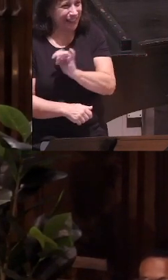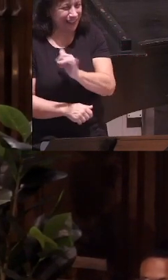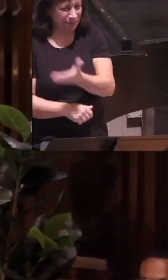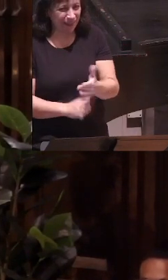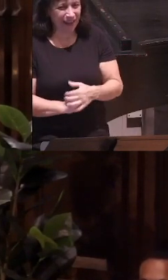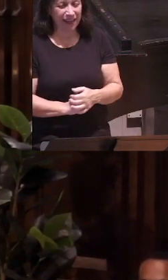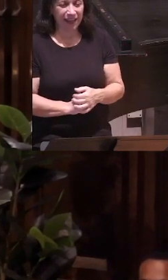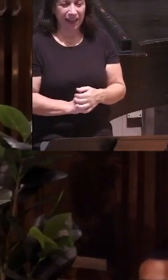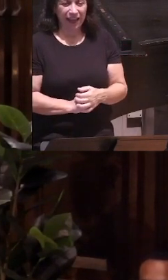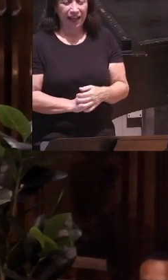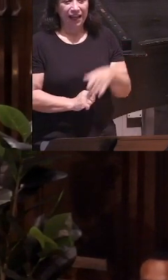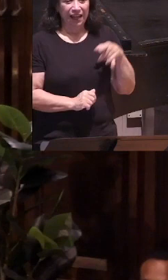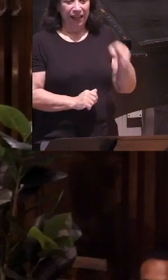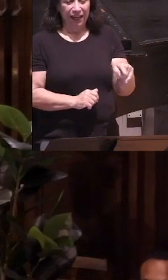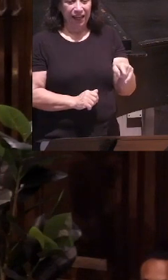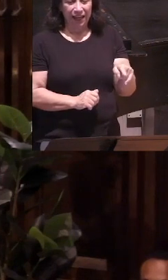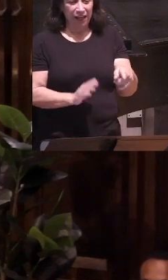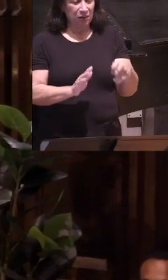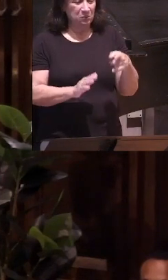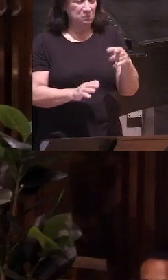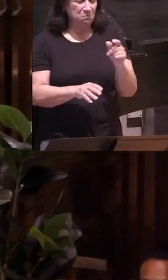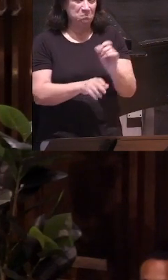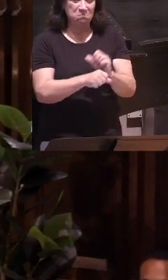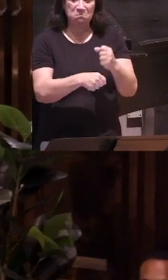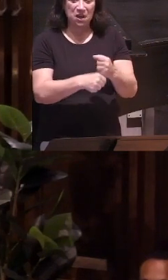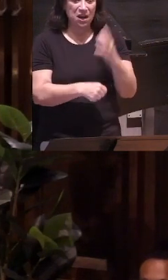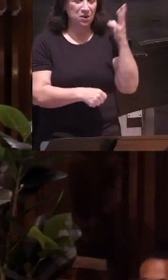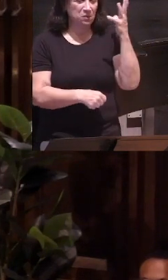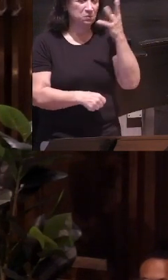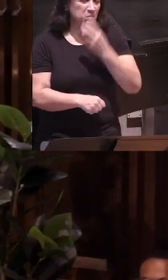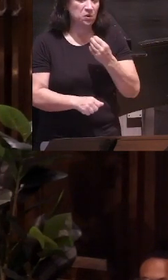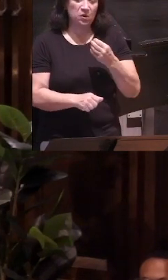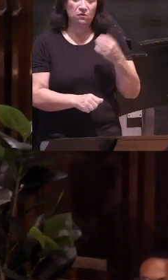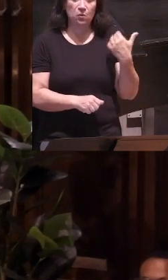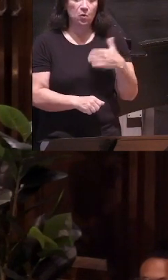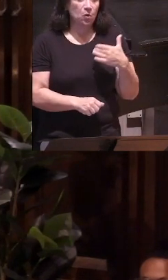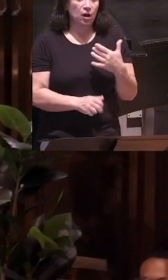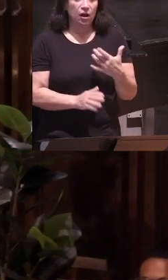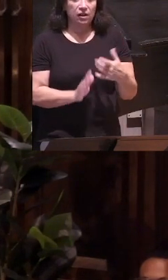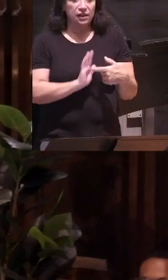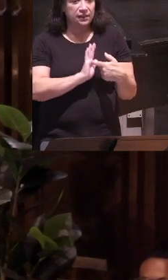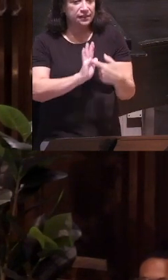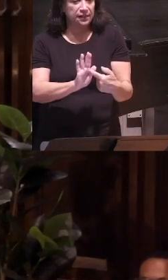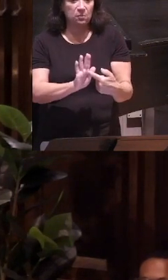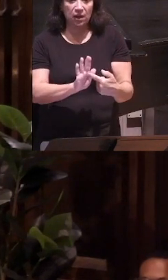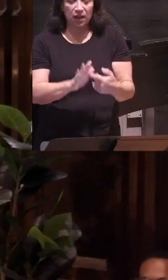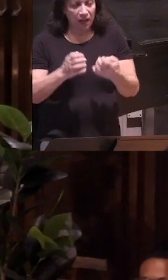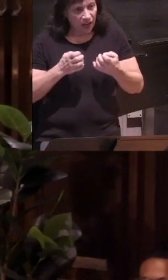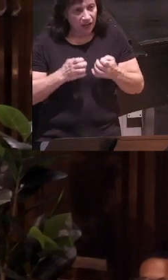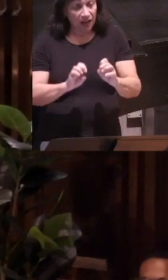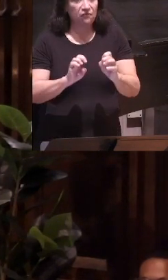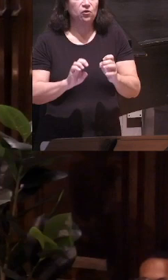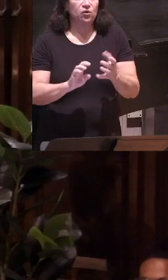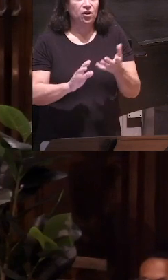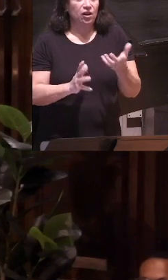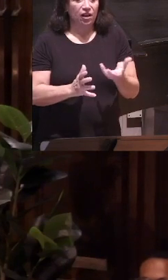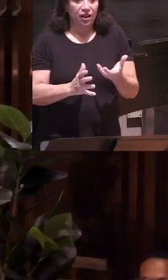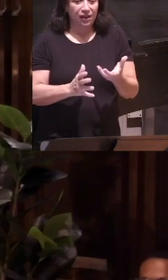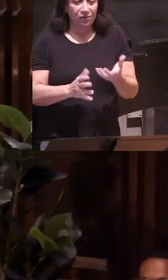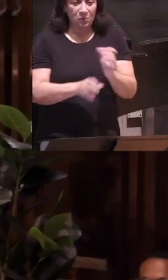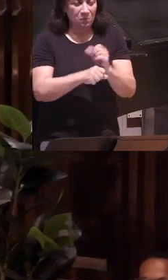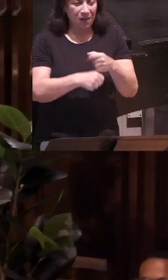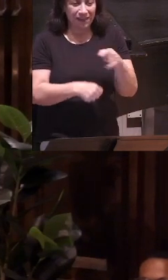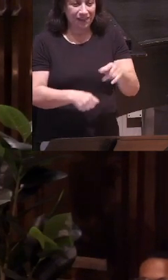He made an unwavering exhibit to bring this, unwavering effort to bring this exhibit to